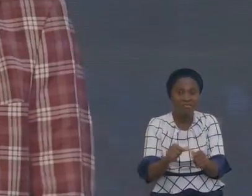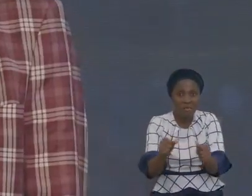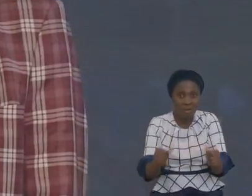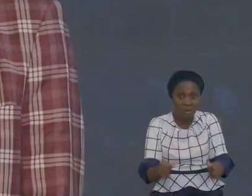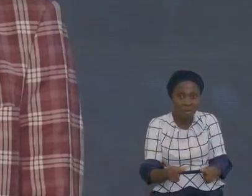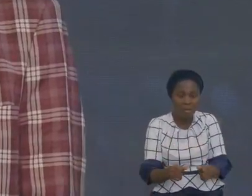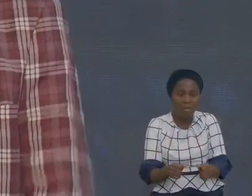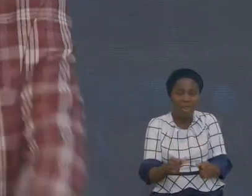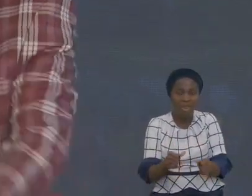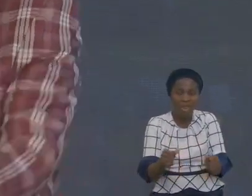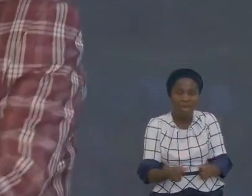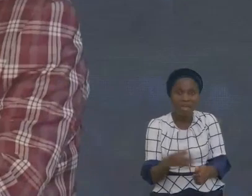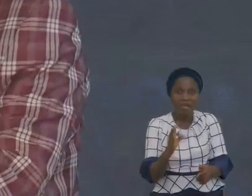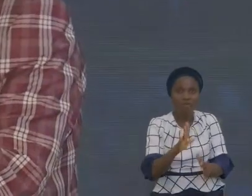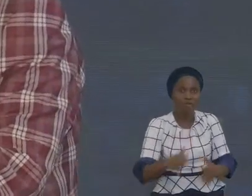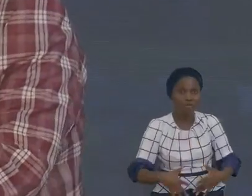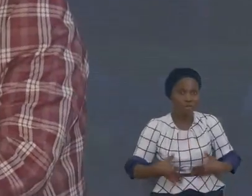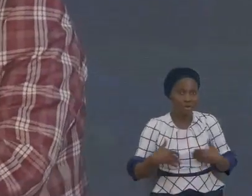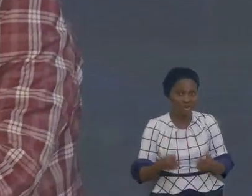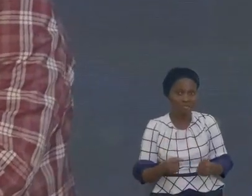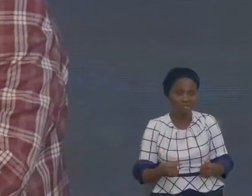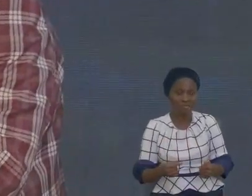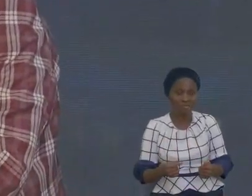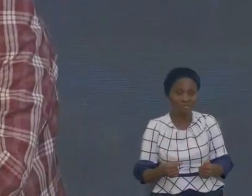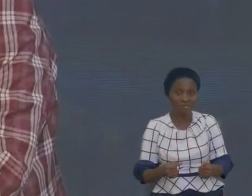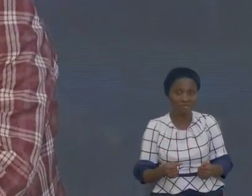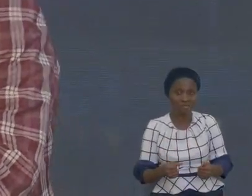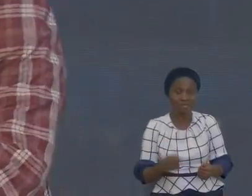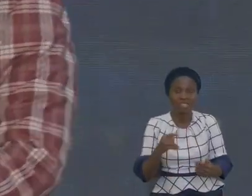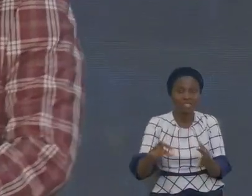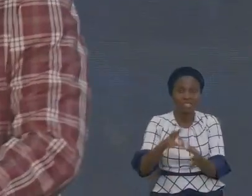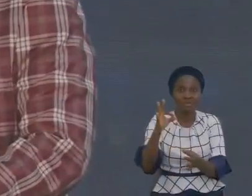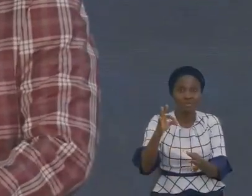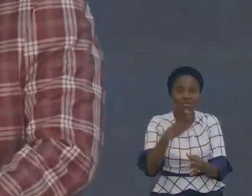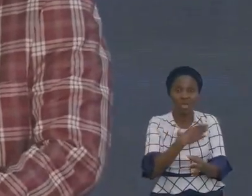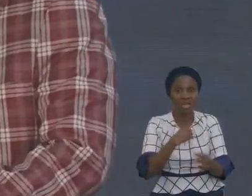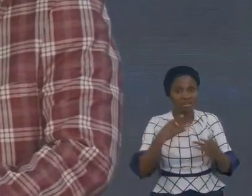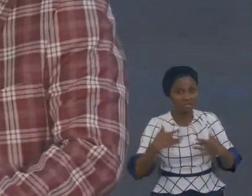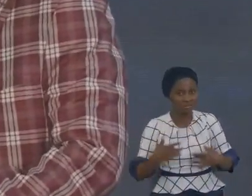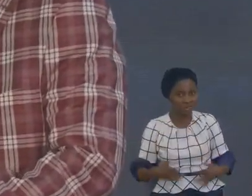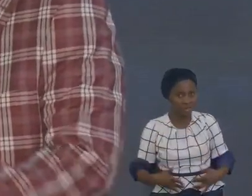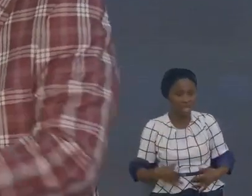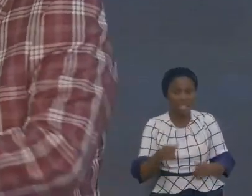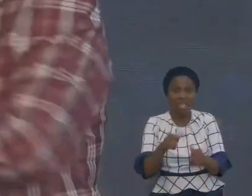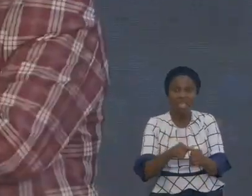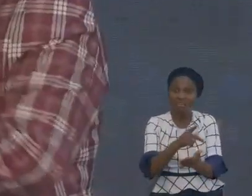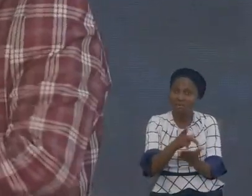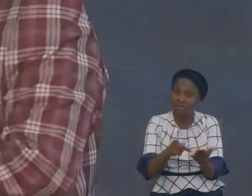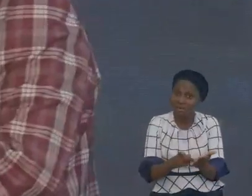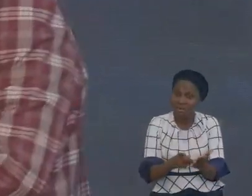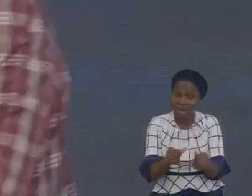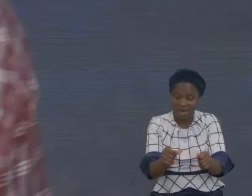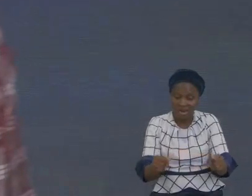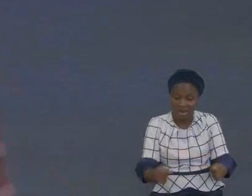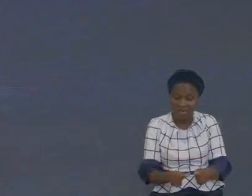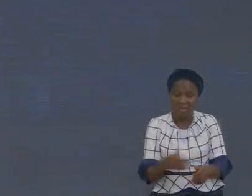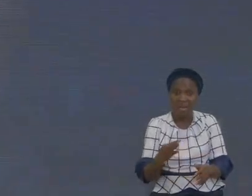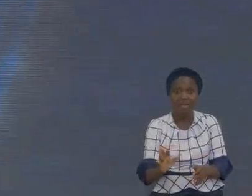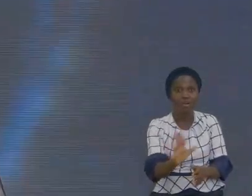every part of your life, the professional and the purified life,